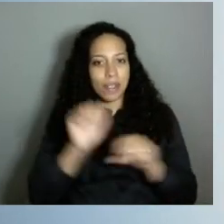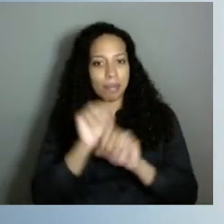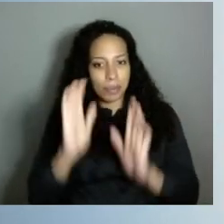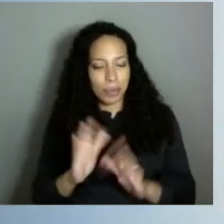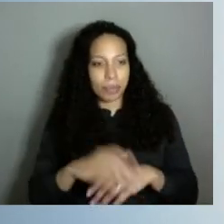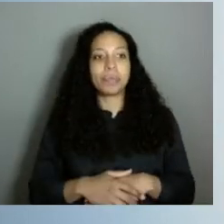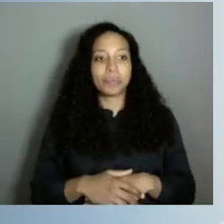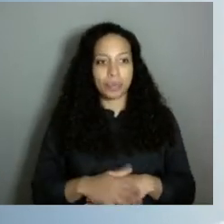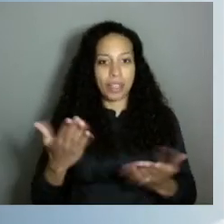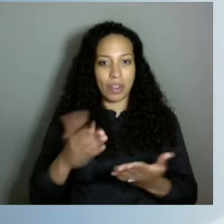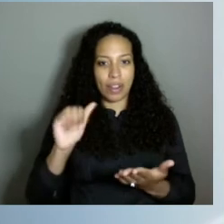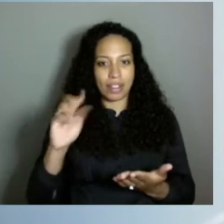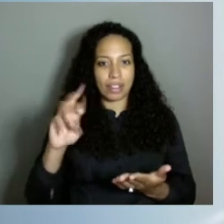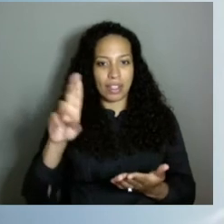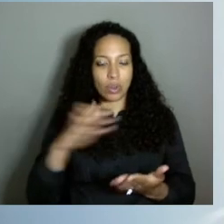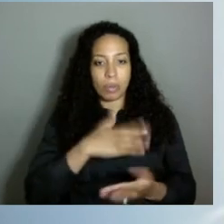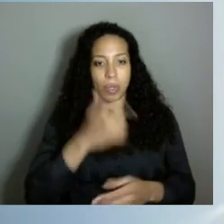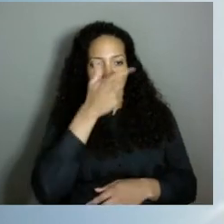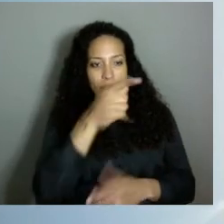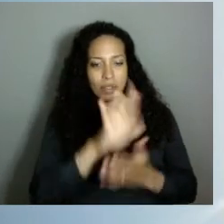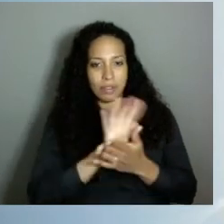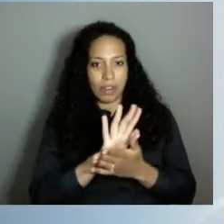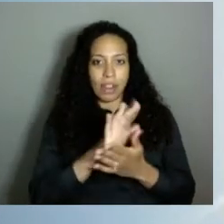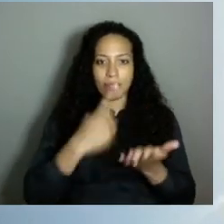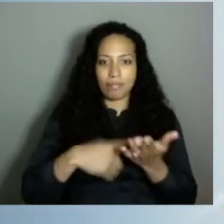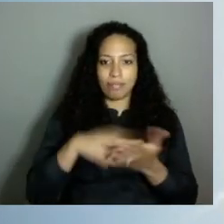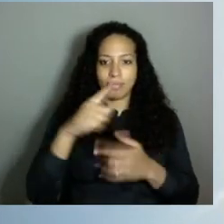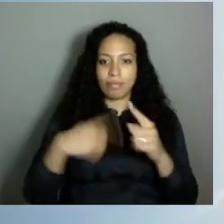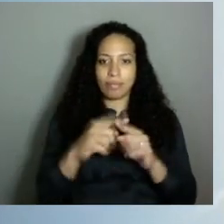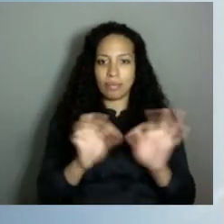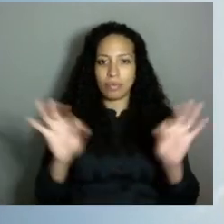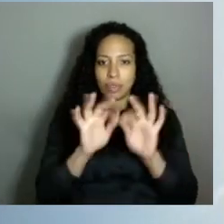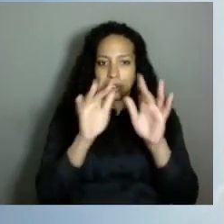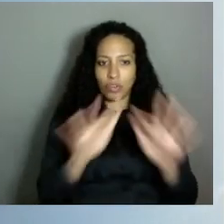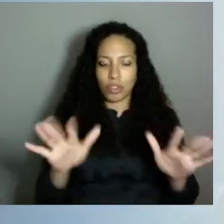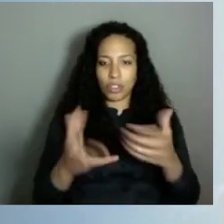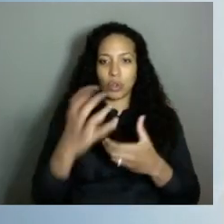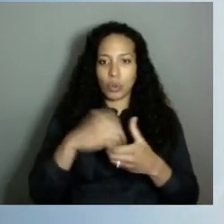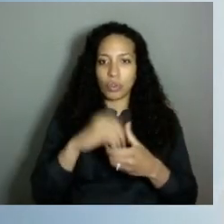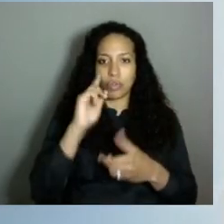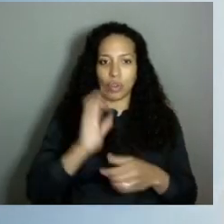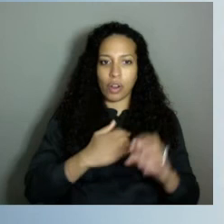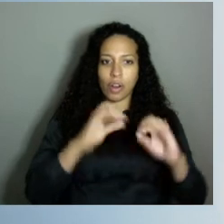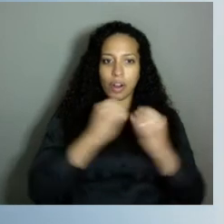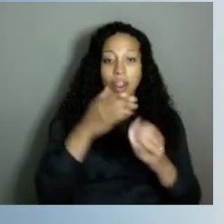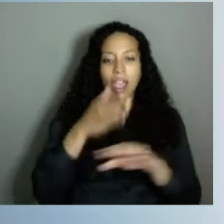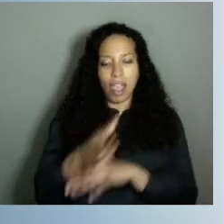look at this video that speaks to the importance of diversity and inclusion across our organization, after which we'll be happy to take any questions.